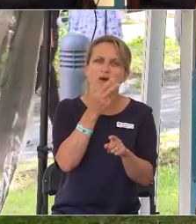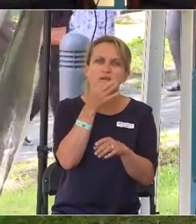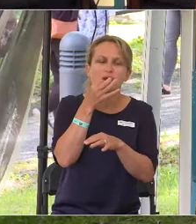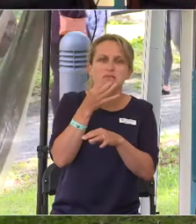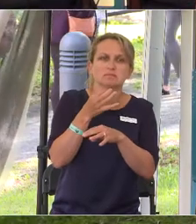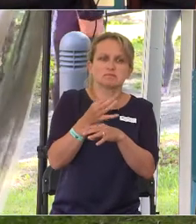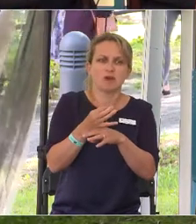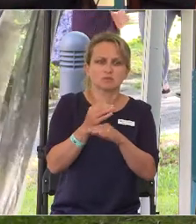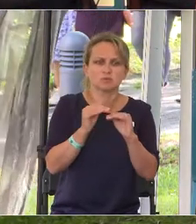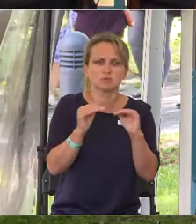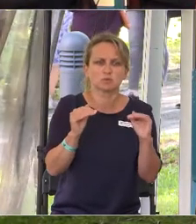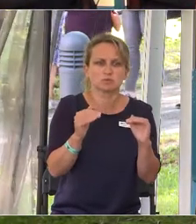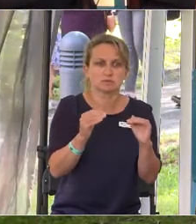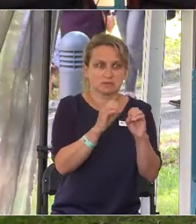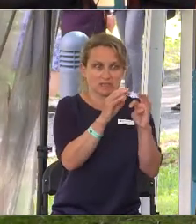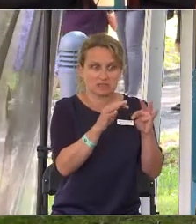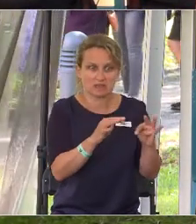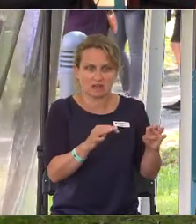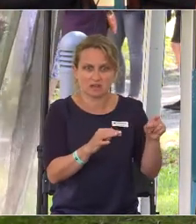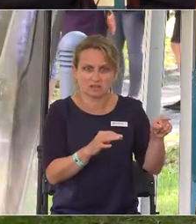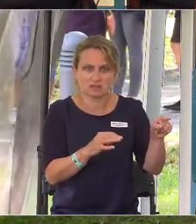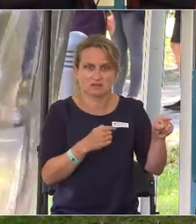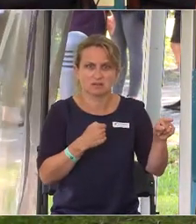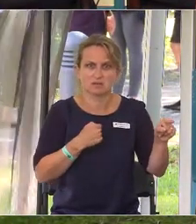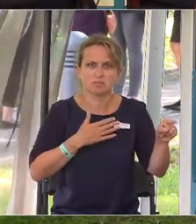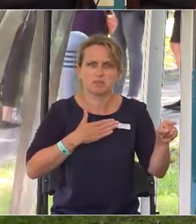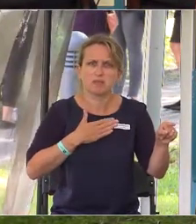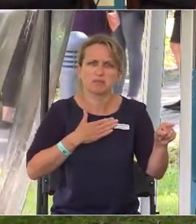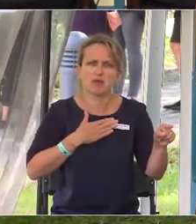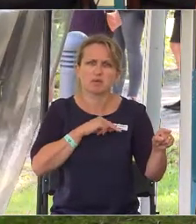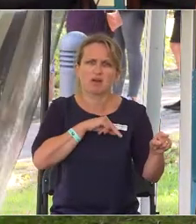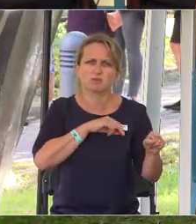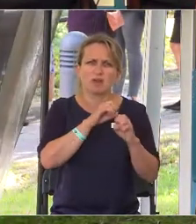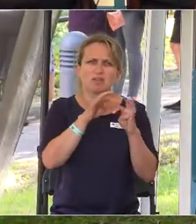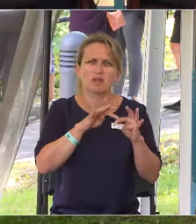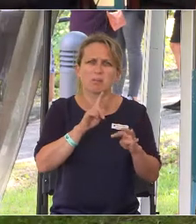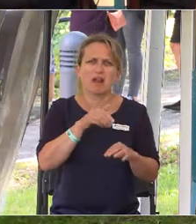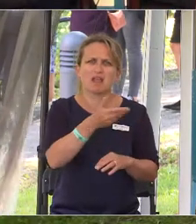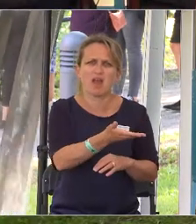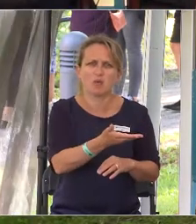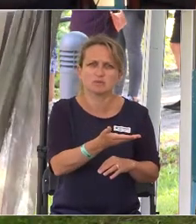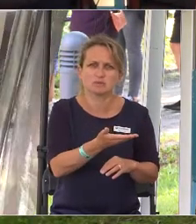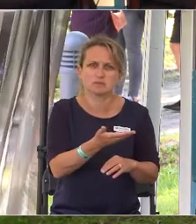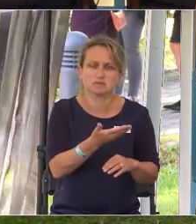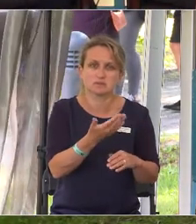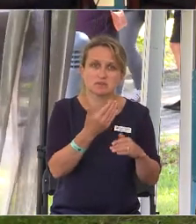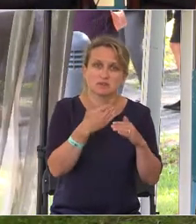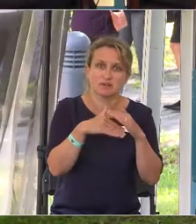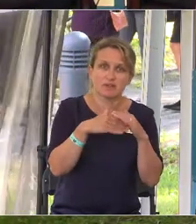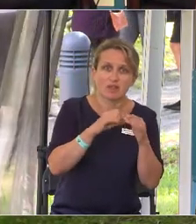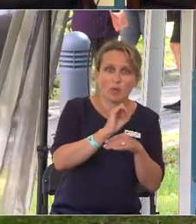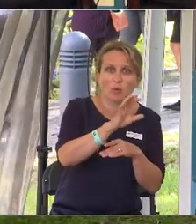Thank you. political